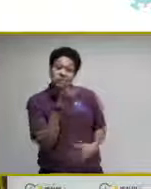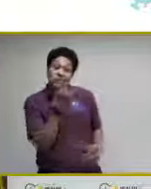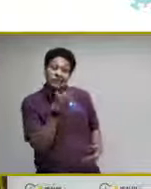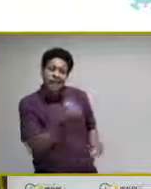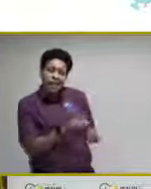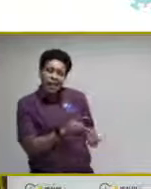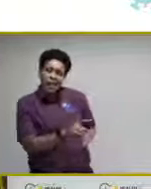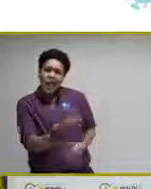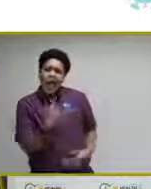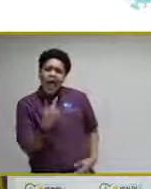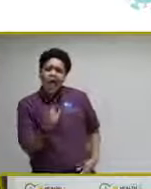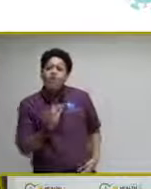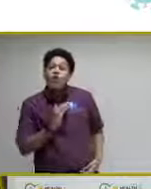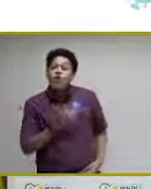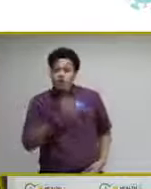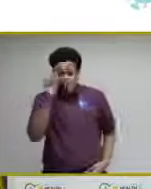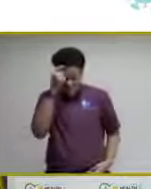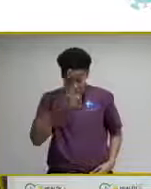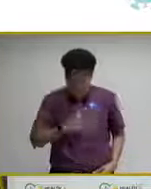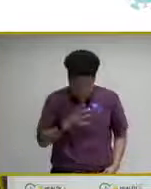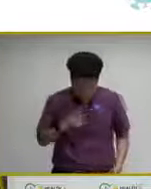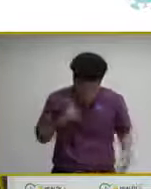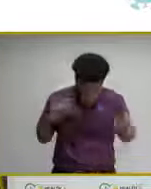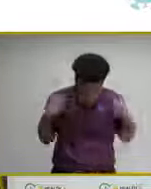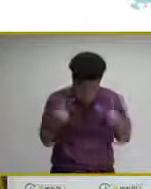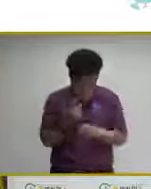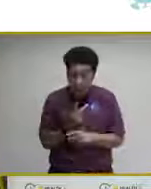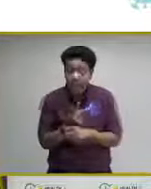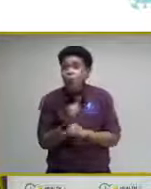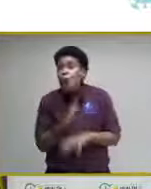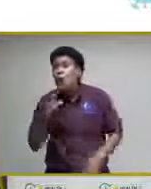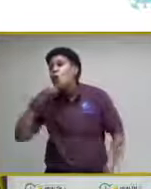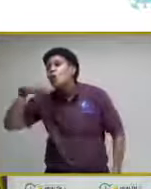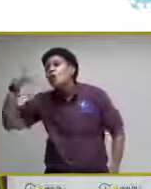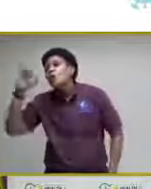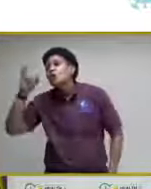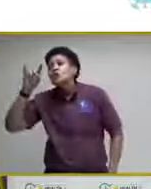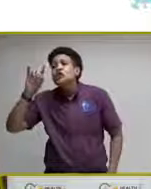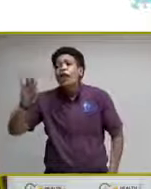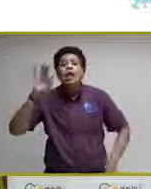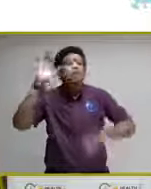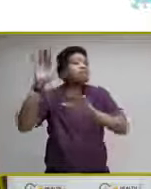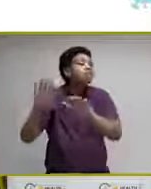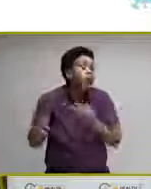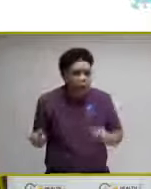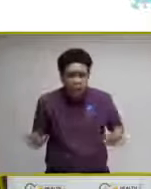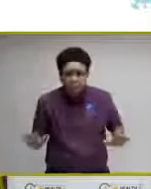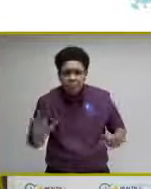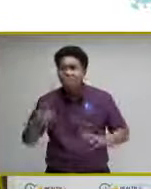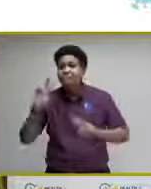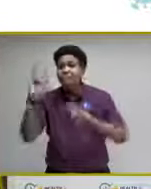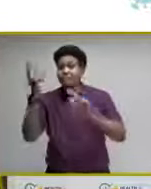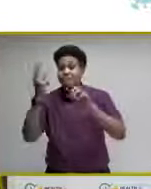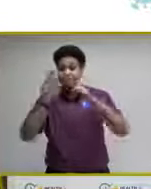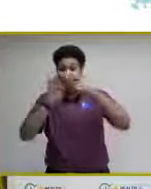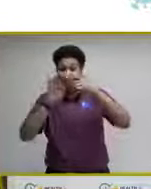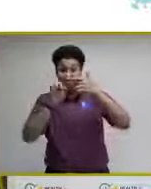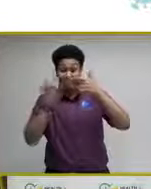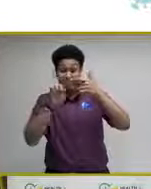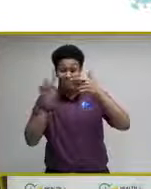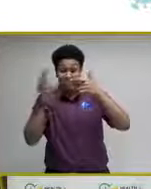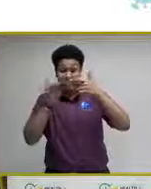out, have our government officials, our healthcare workers, the elderly, JDF, etc. Phase 2